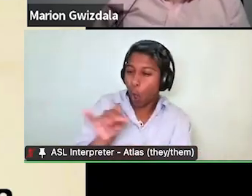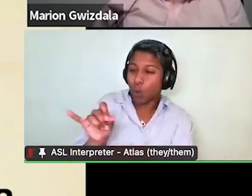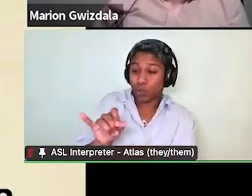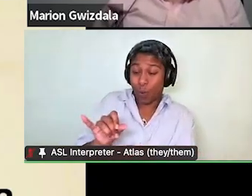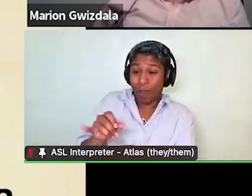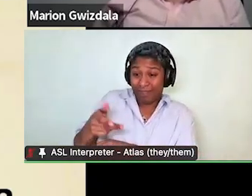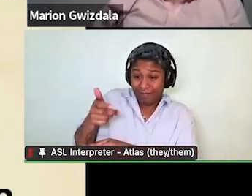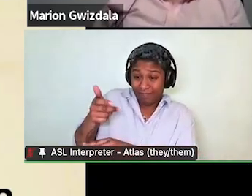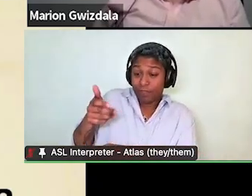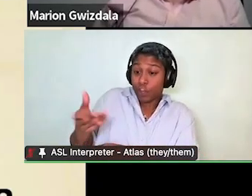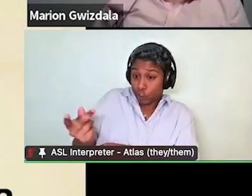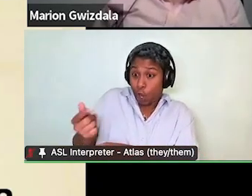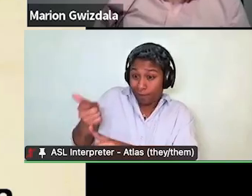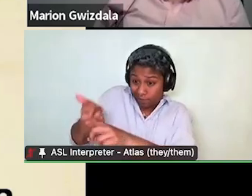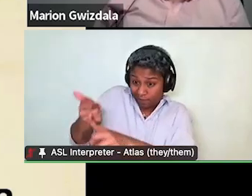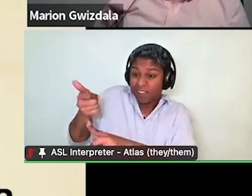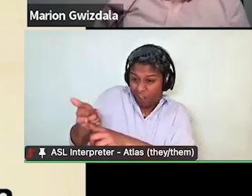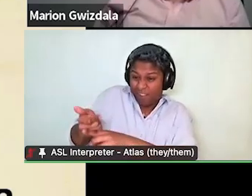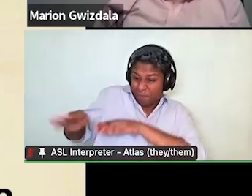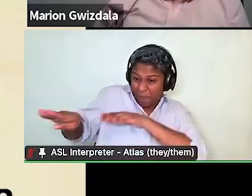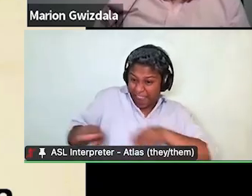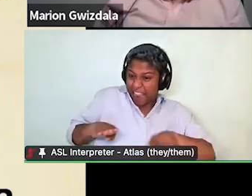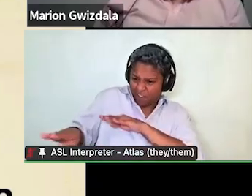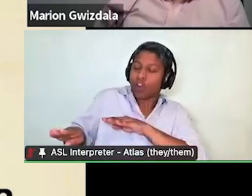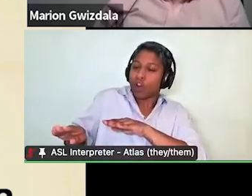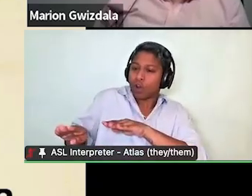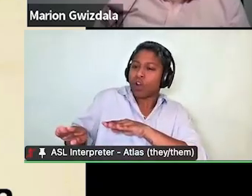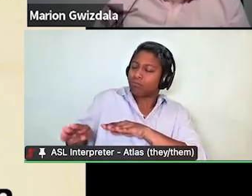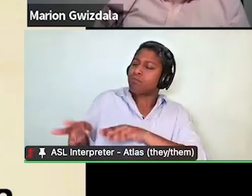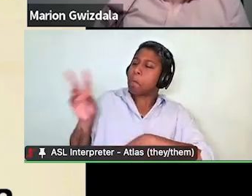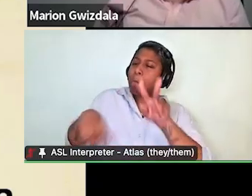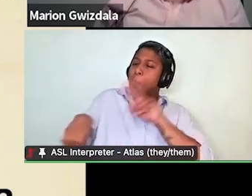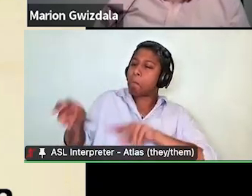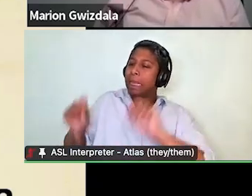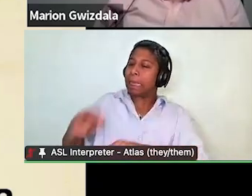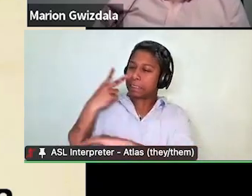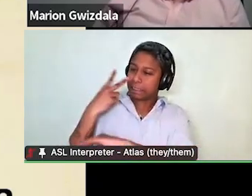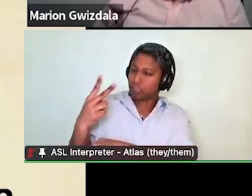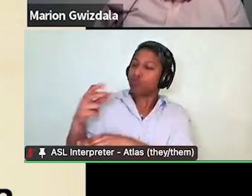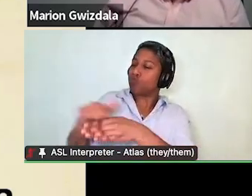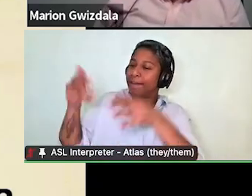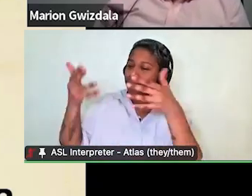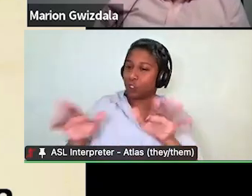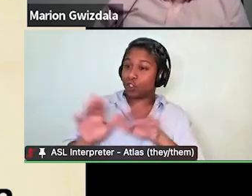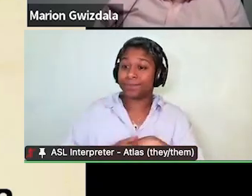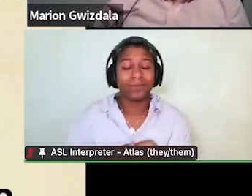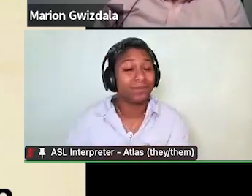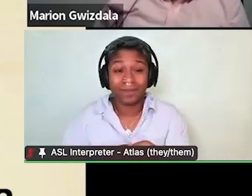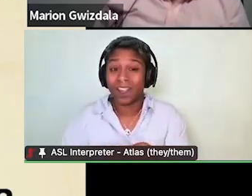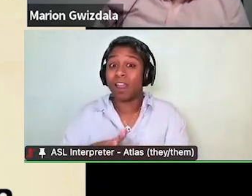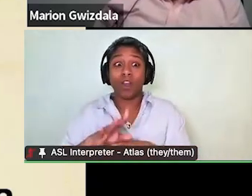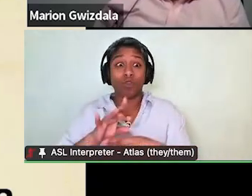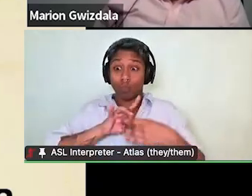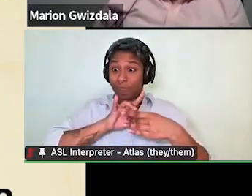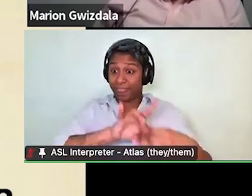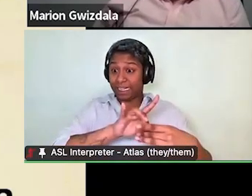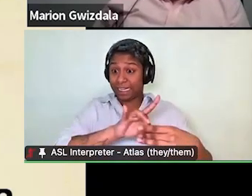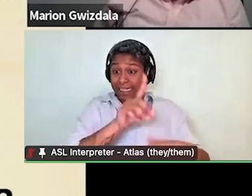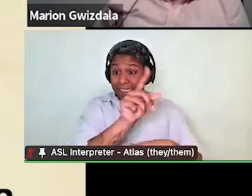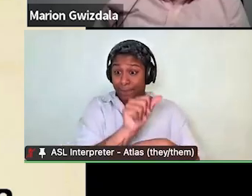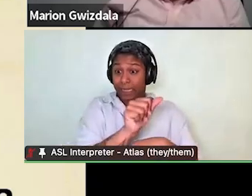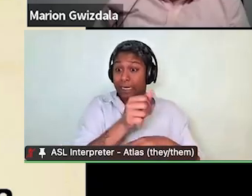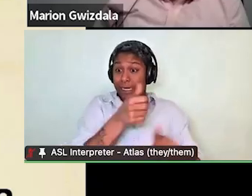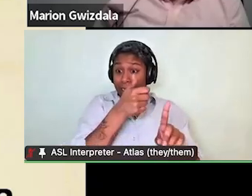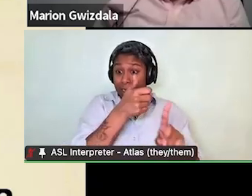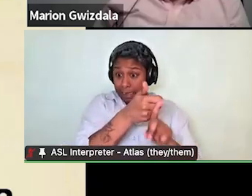trained service dog. Again, you can't ask about the nature of the disability. You can't ask for a demonstration. If a person has a